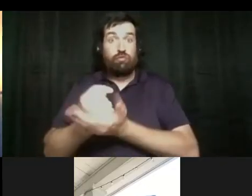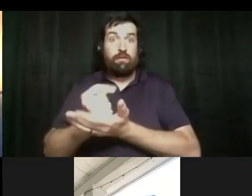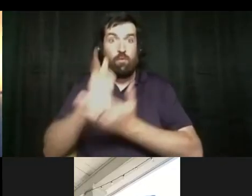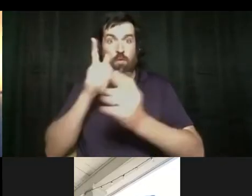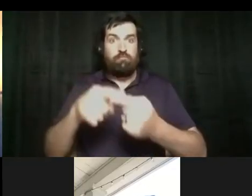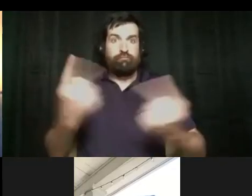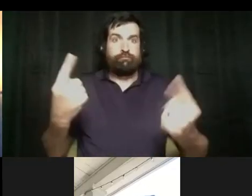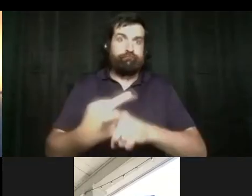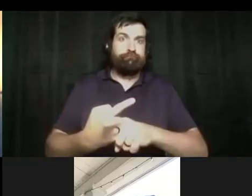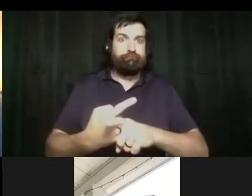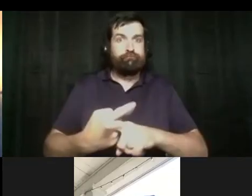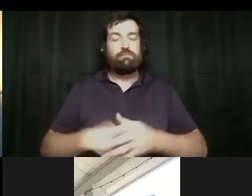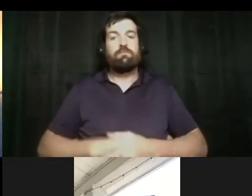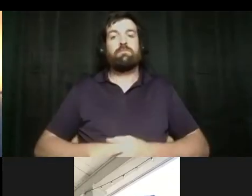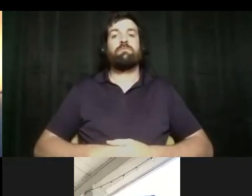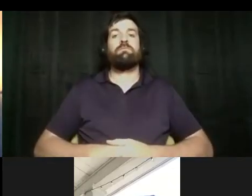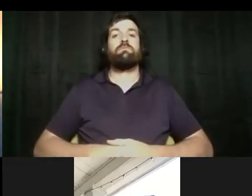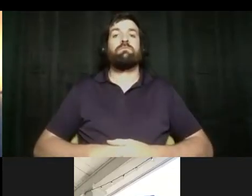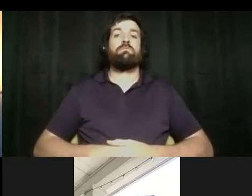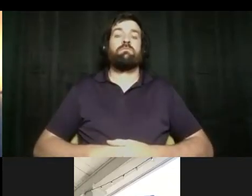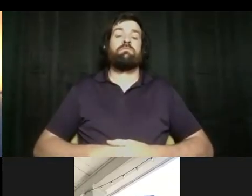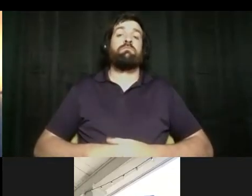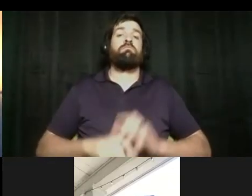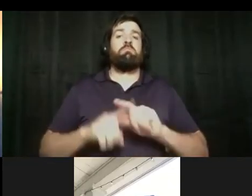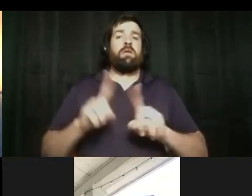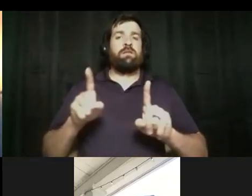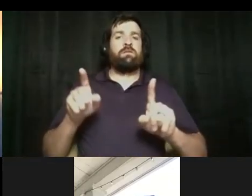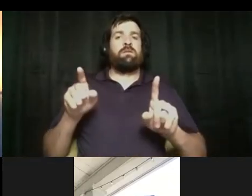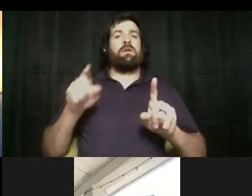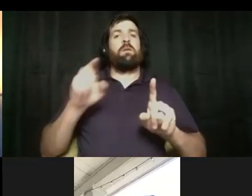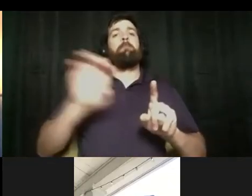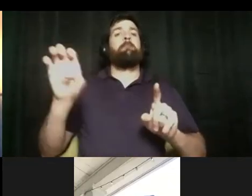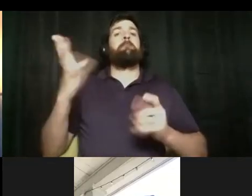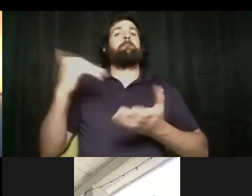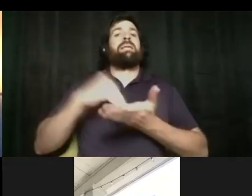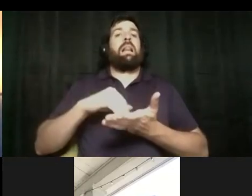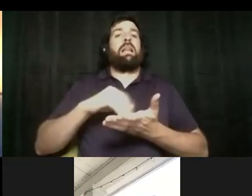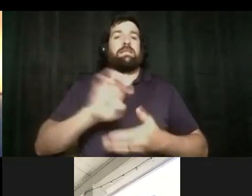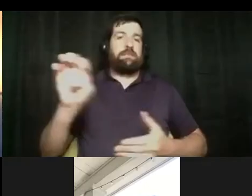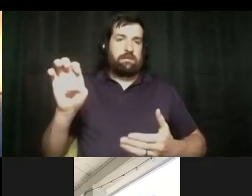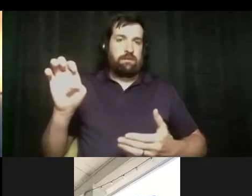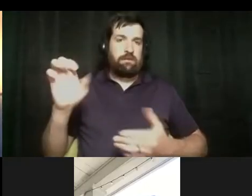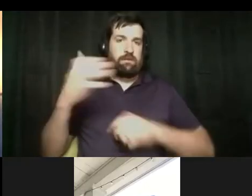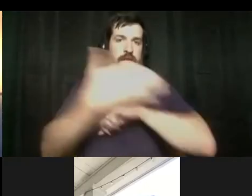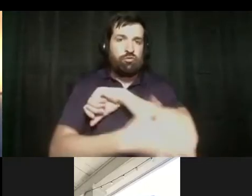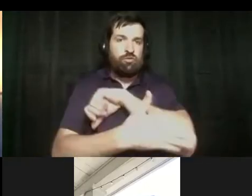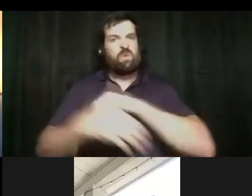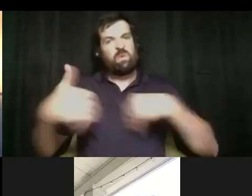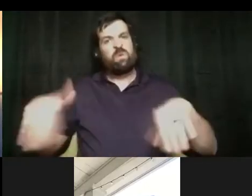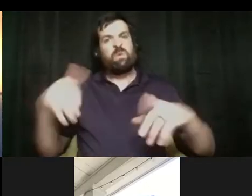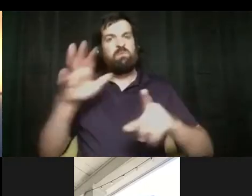But, in probably Middle East countries, they are so popular,